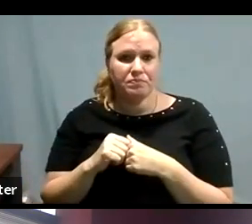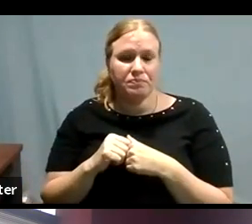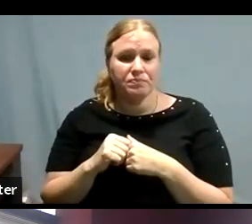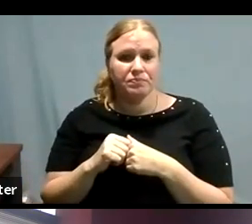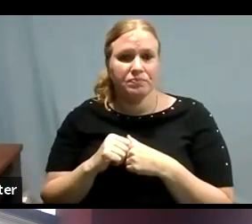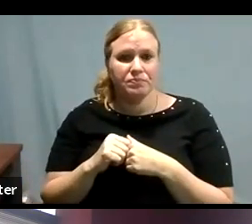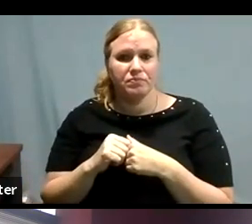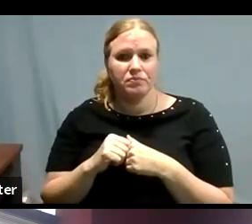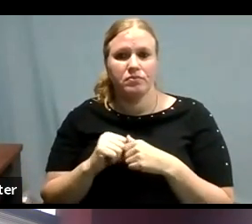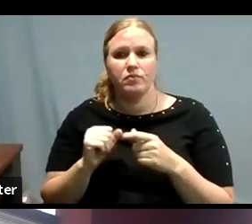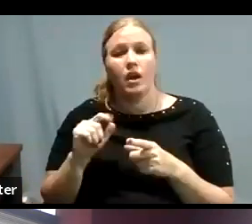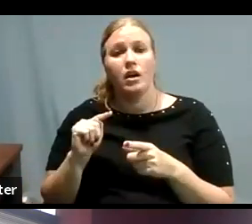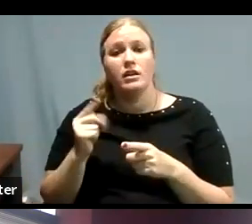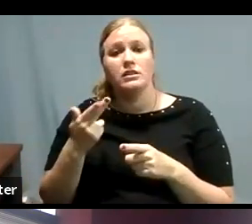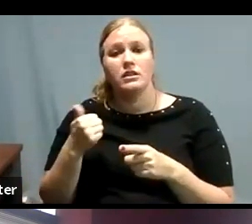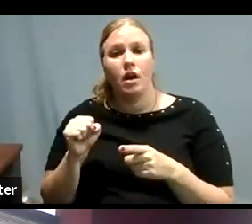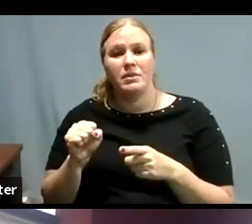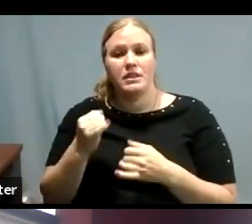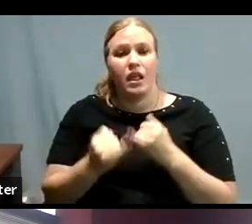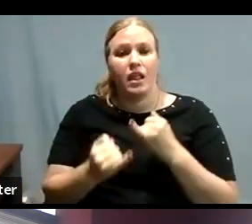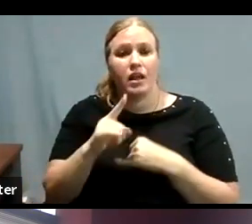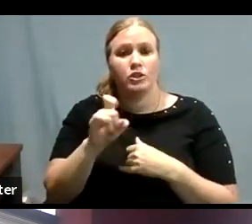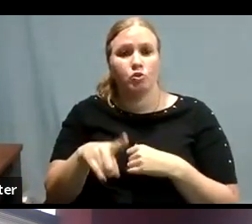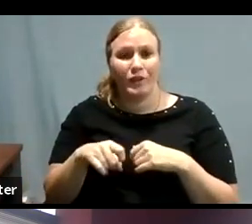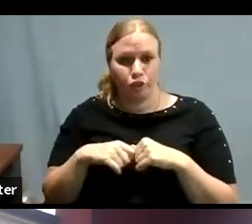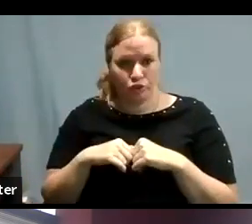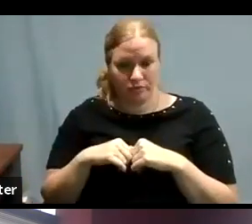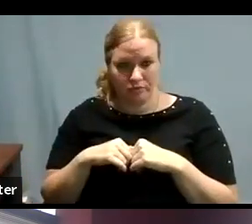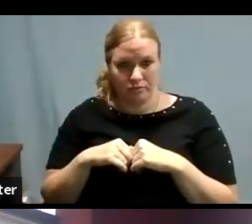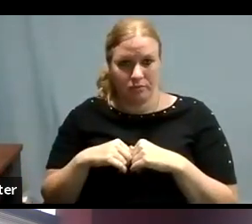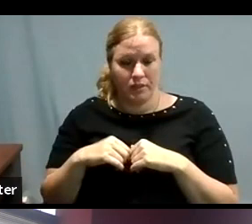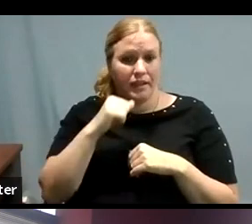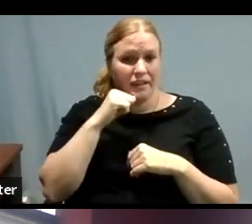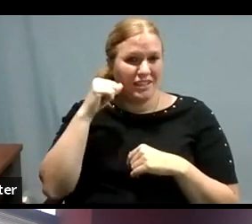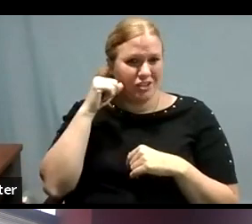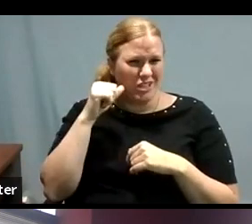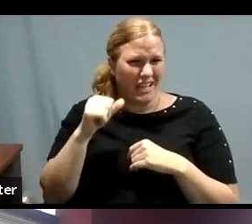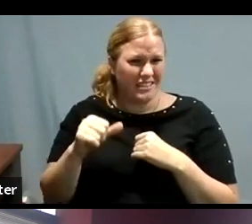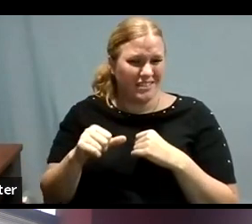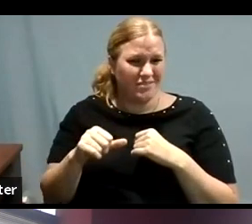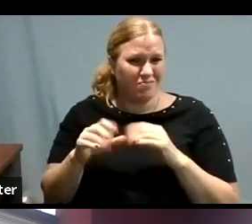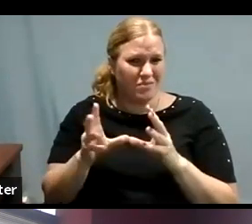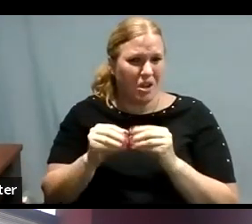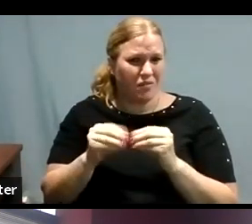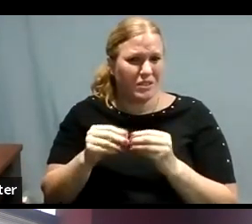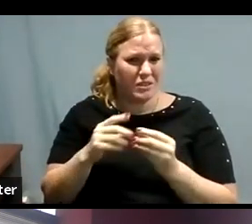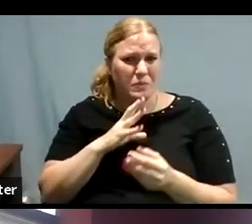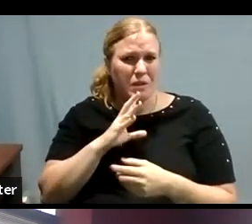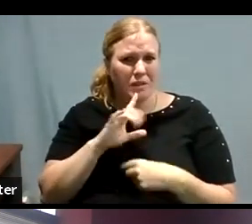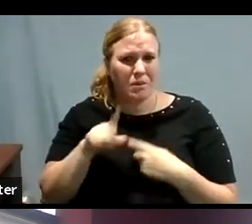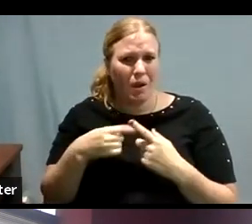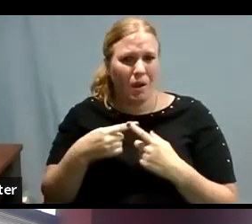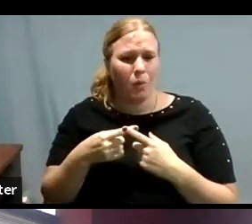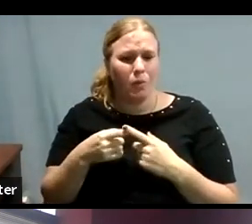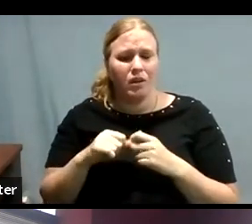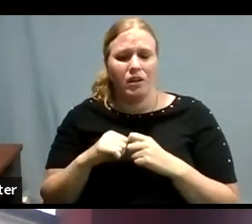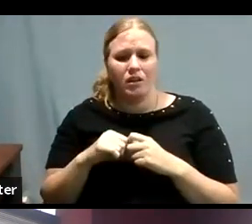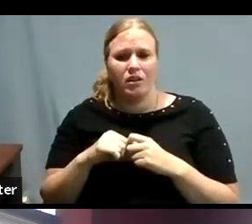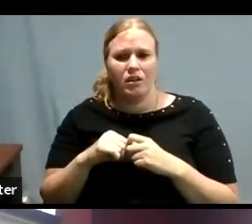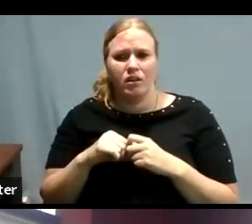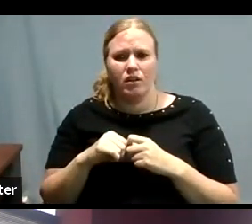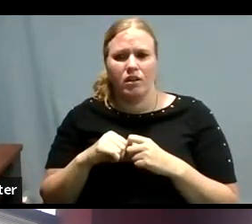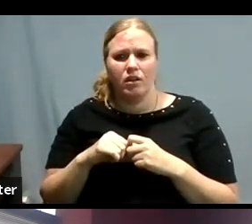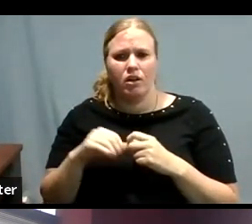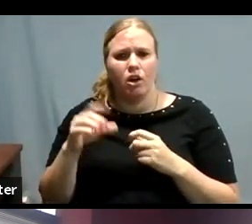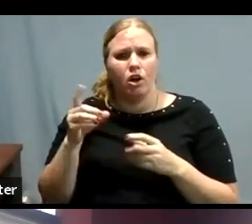Thank you. And then my last question is, and it's something that we spoke about at yesterday's press conference. Mayor and Director Bond, are you up